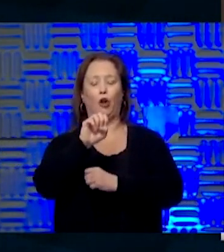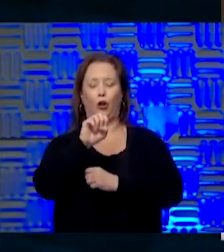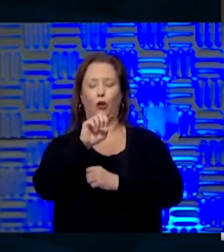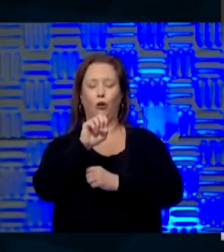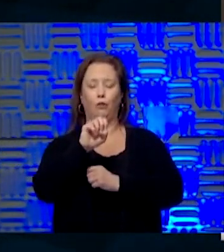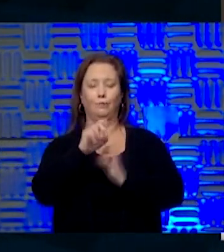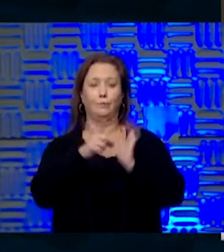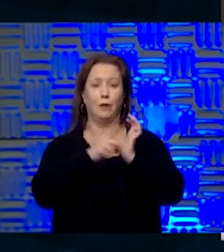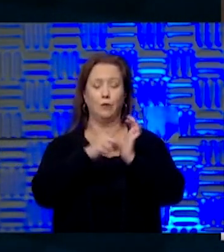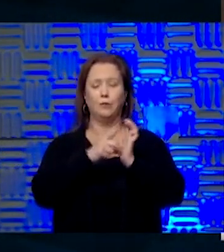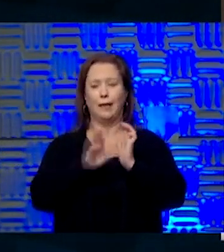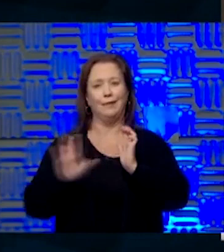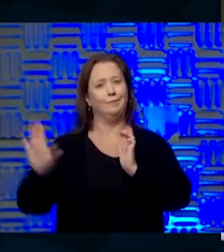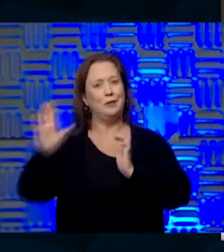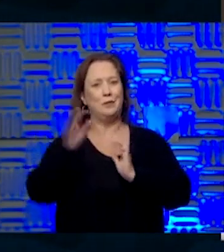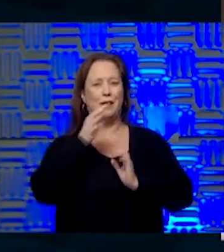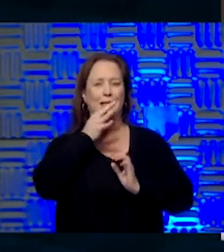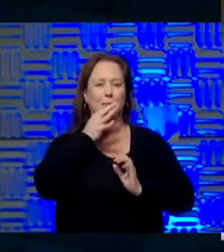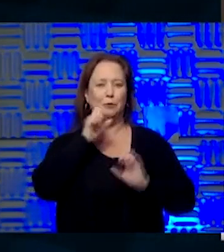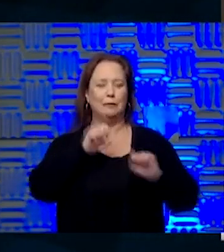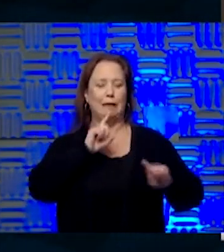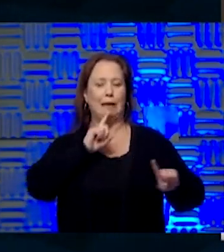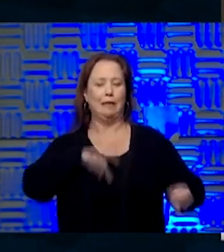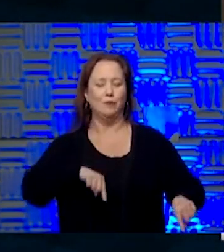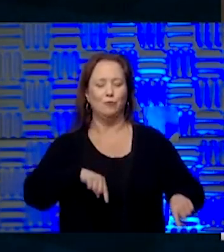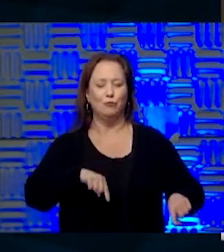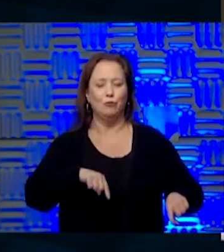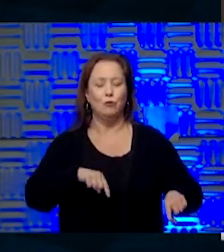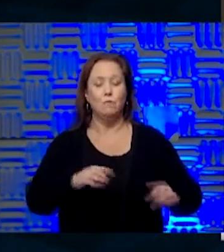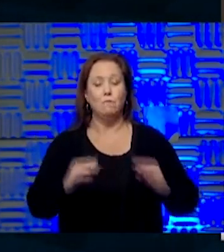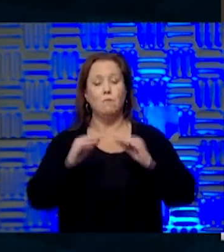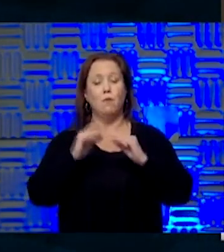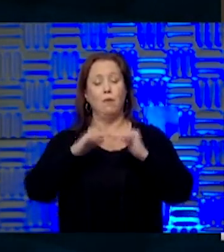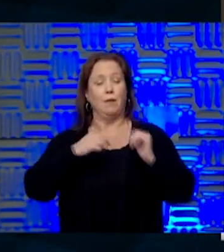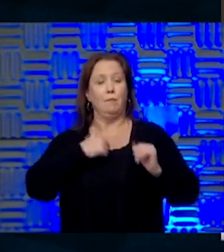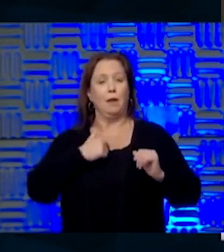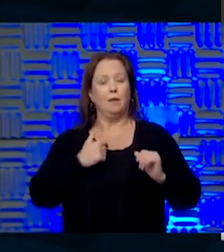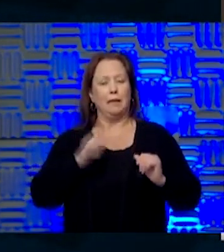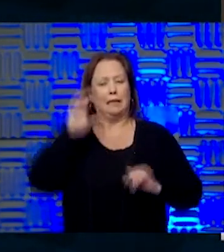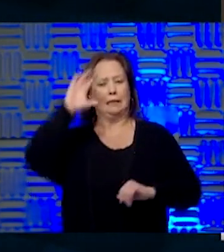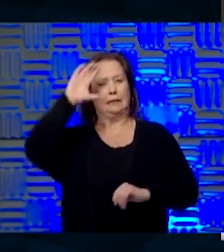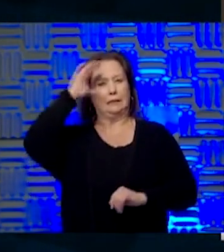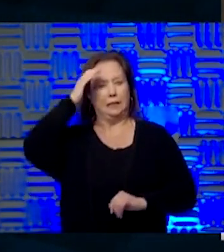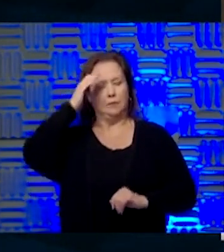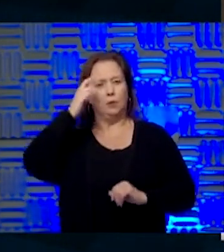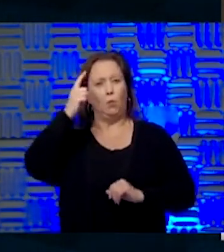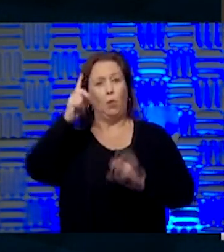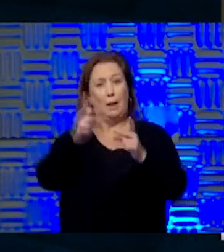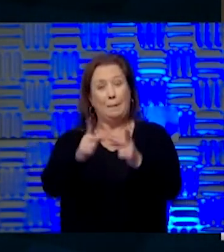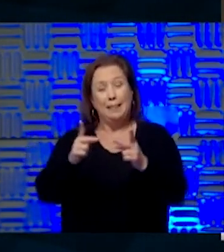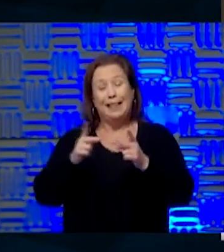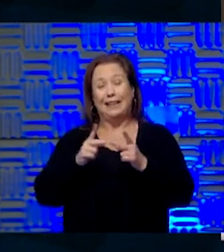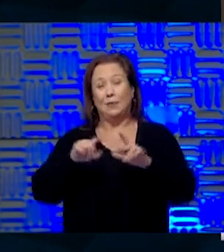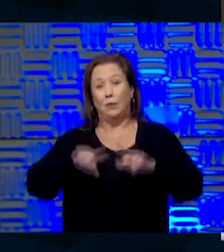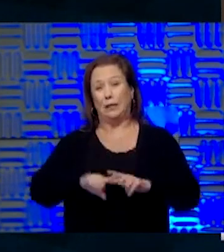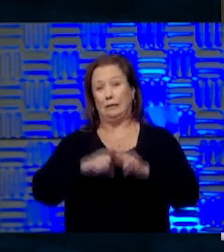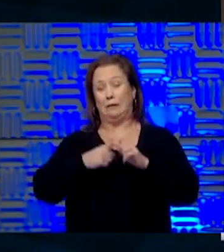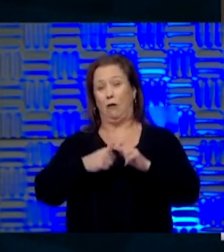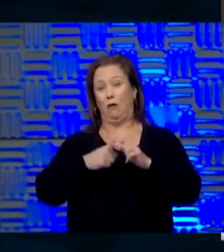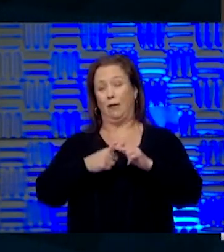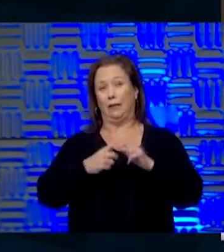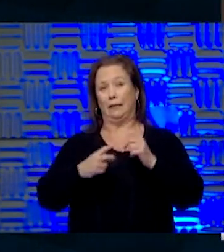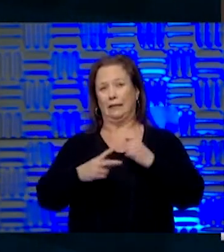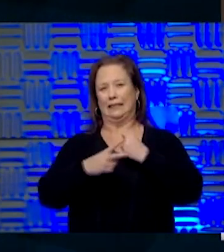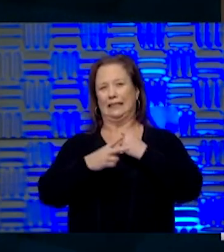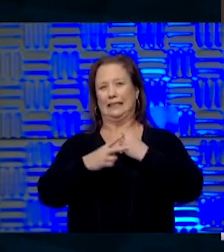experts on this program, in this press conference. But it seems to me that one of the places that we can begin to start saving our